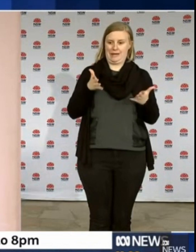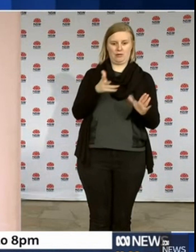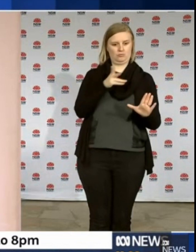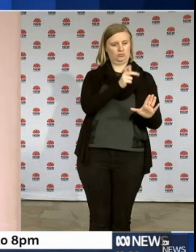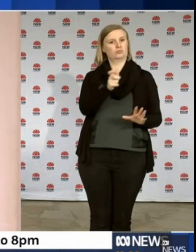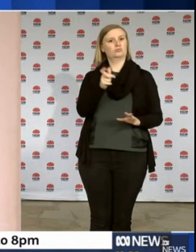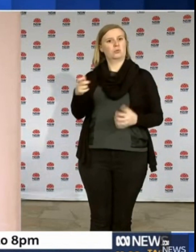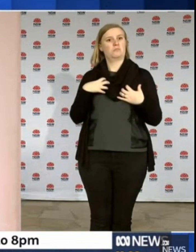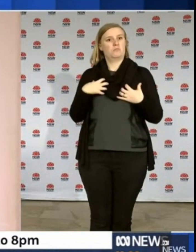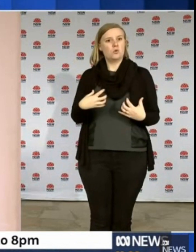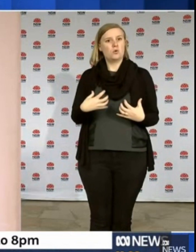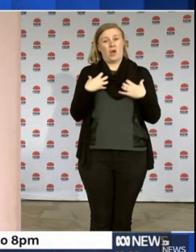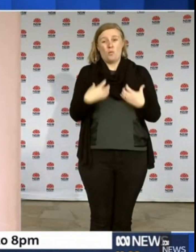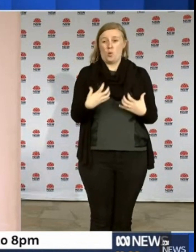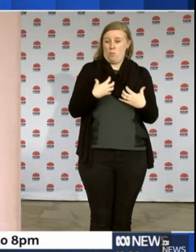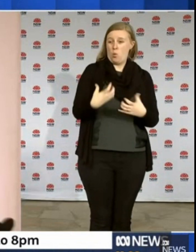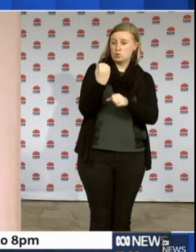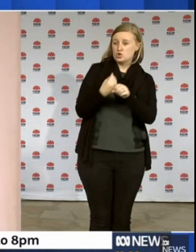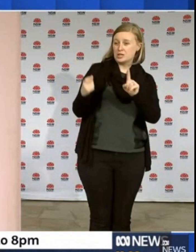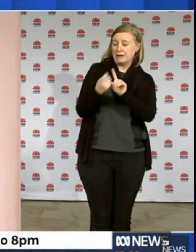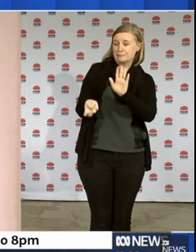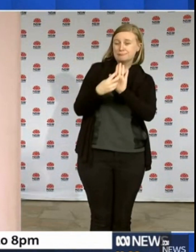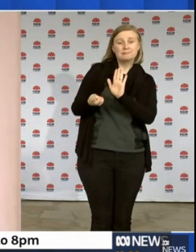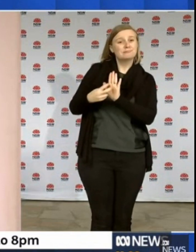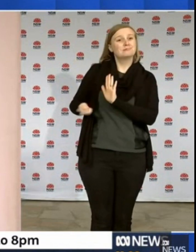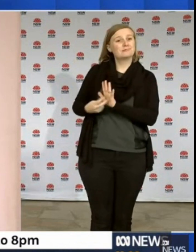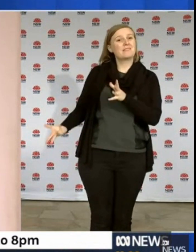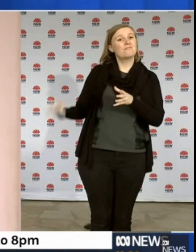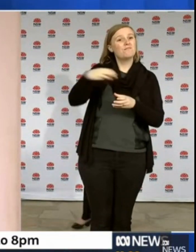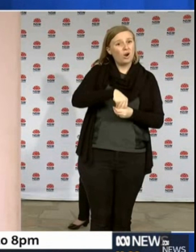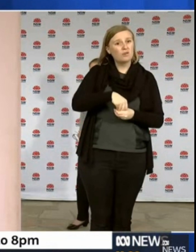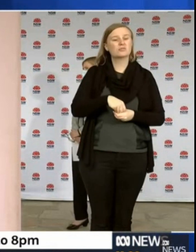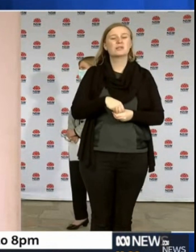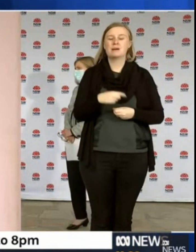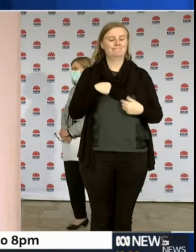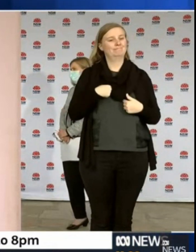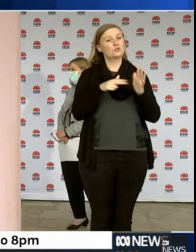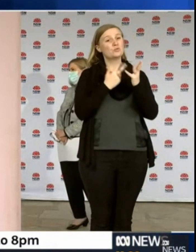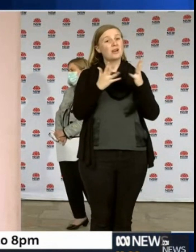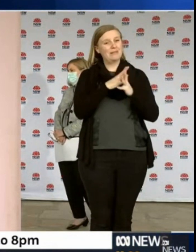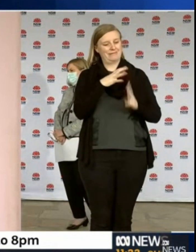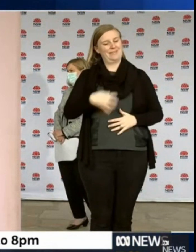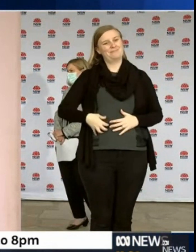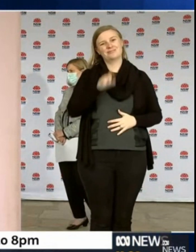also want more GPs to come online, and that is necessary. That's not something the New South Wales government can control. In regards